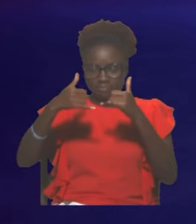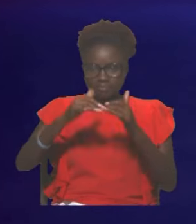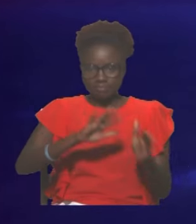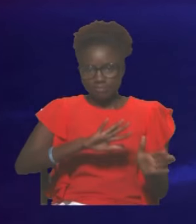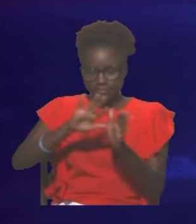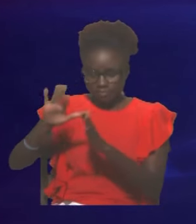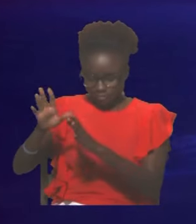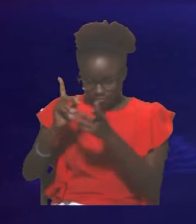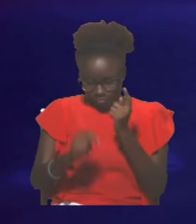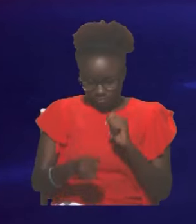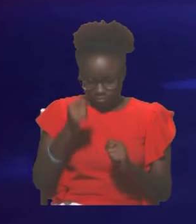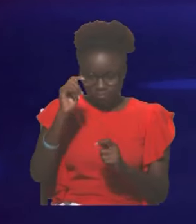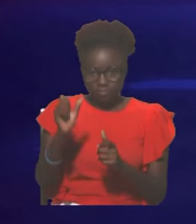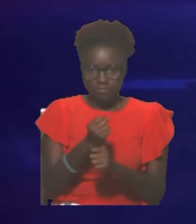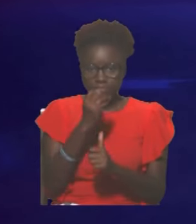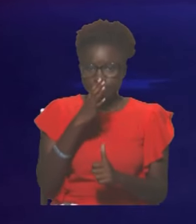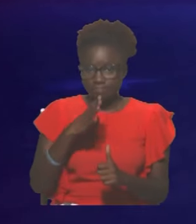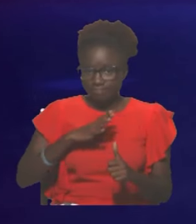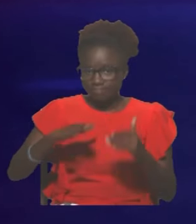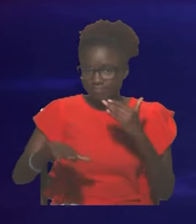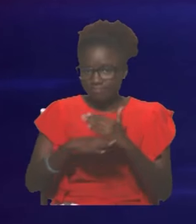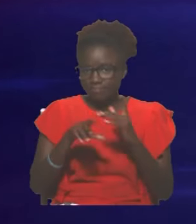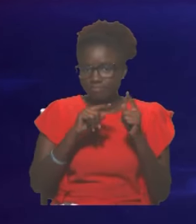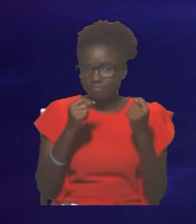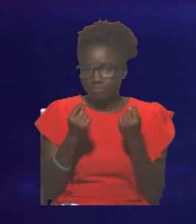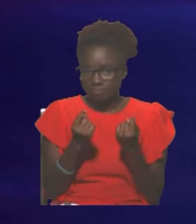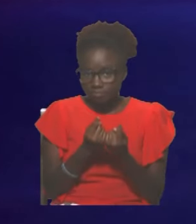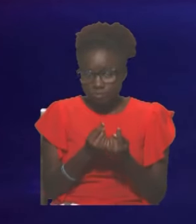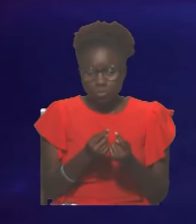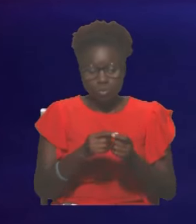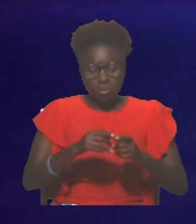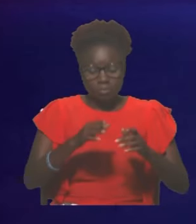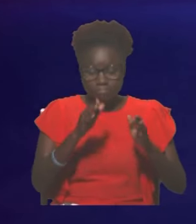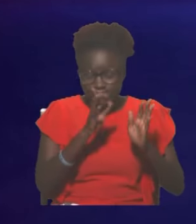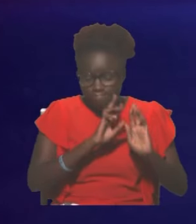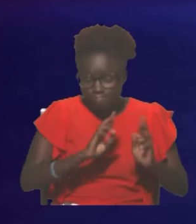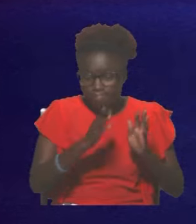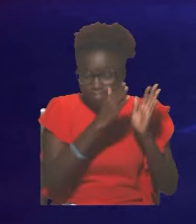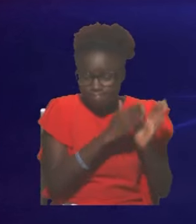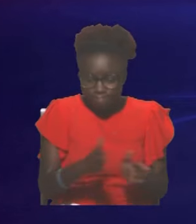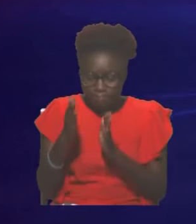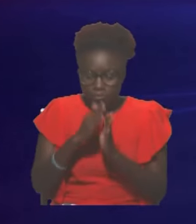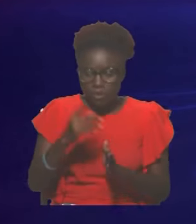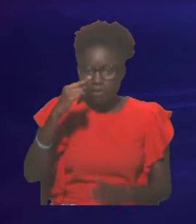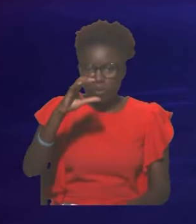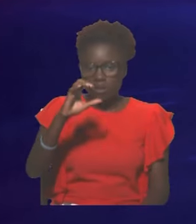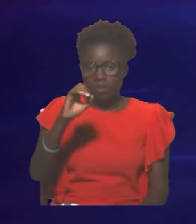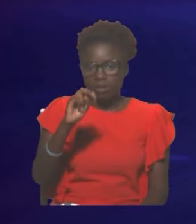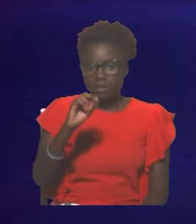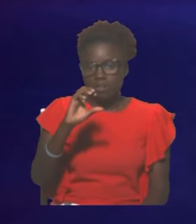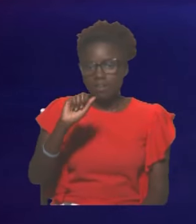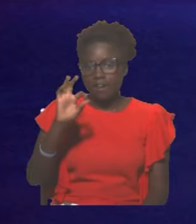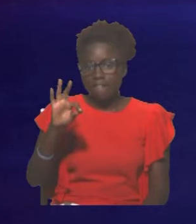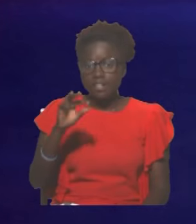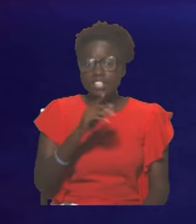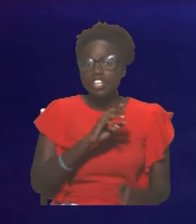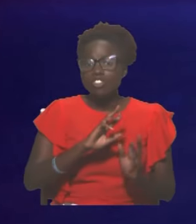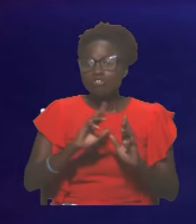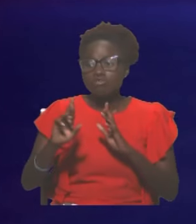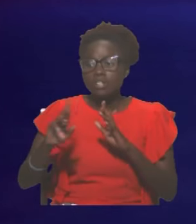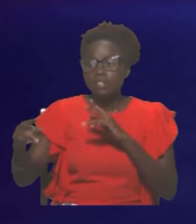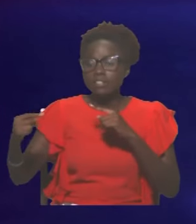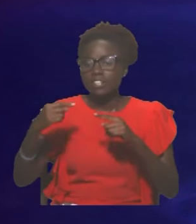The Trinidad and Tobago senior women's football team took a major step in preparing for their Concacaf Women's World Cup qualifiers when they faced Jamaica for the